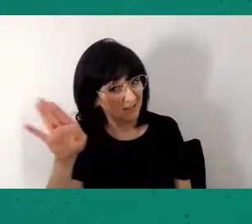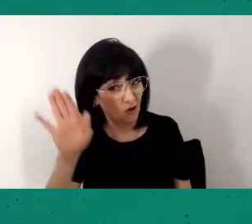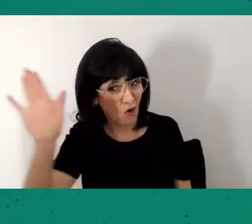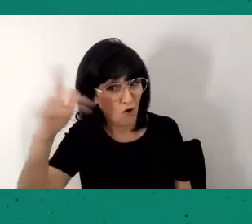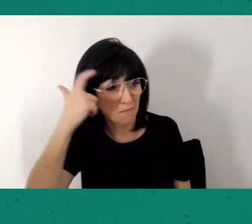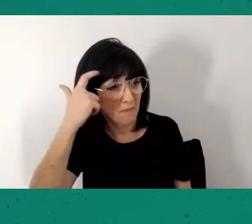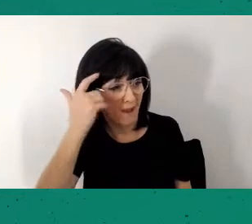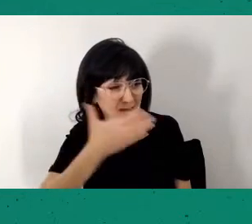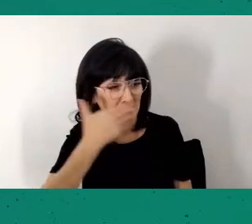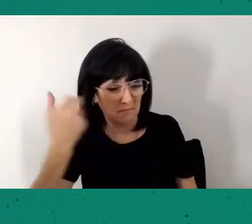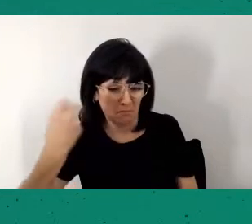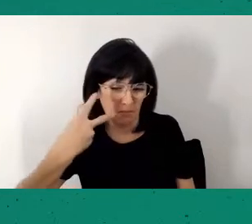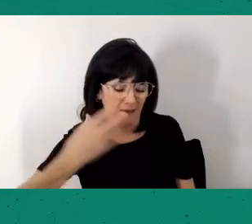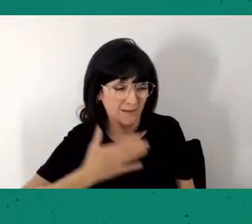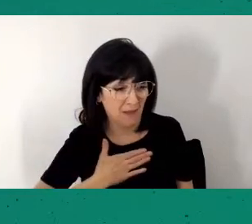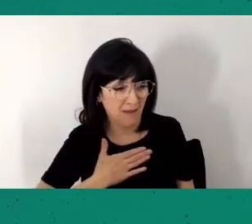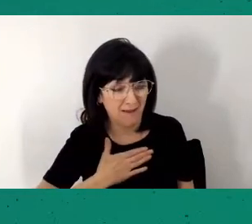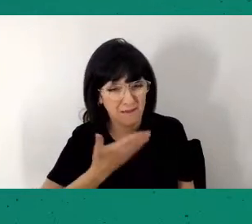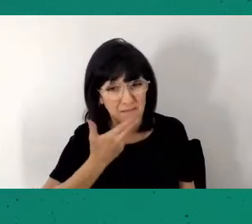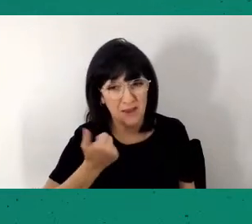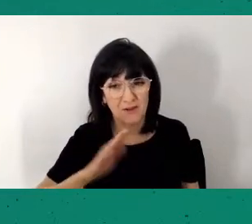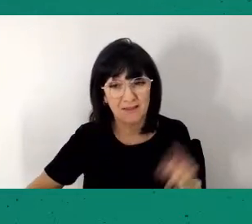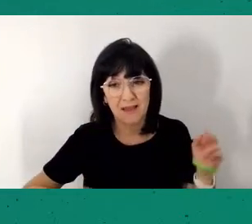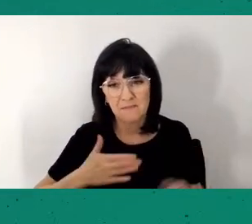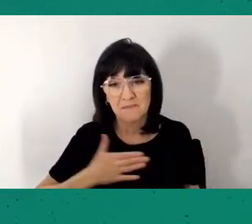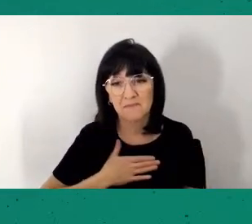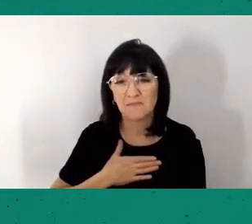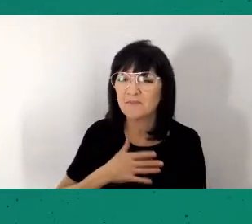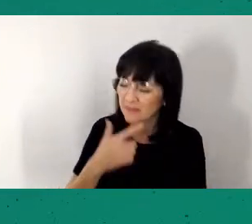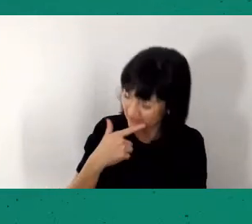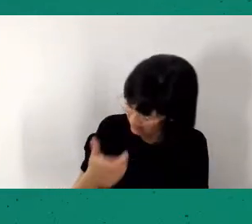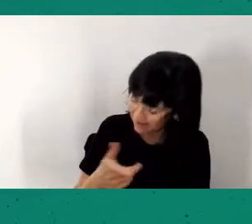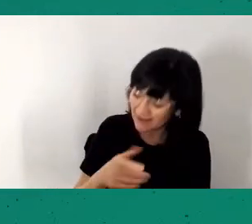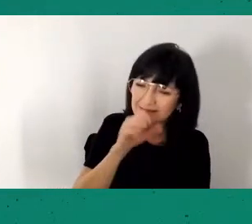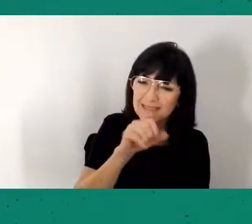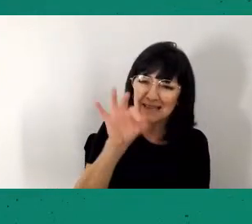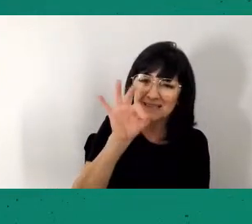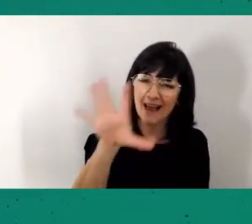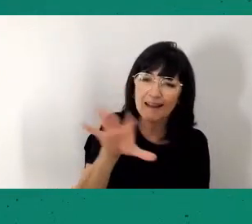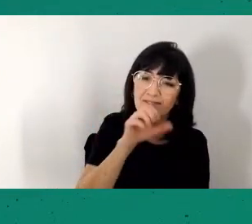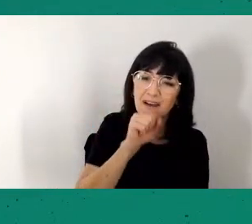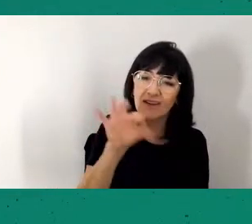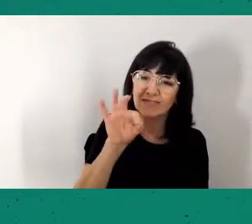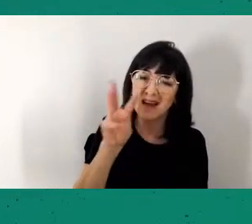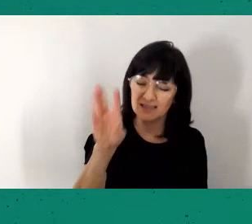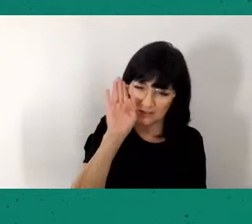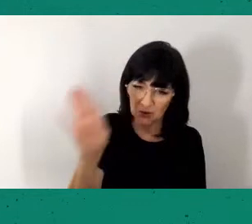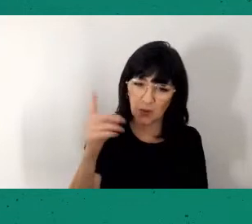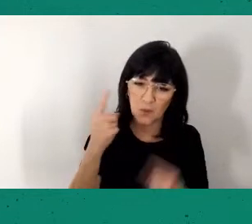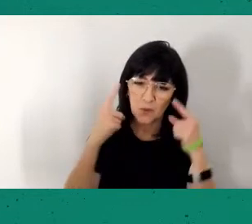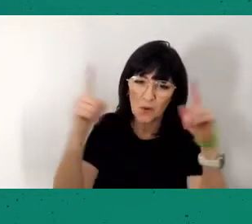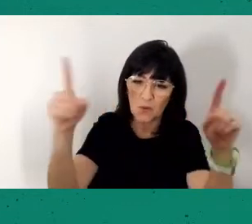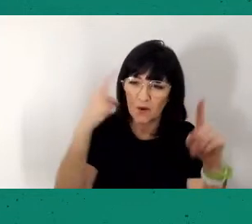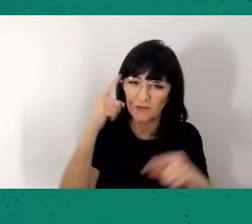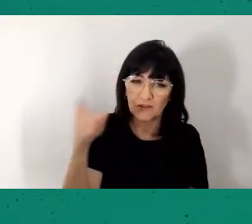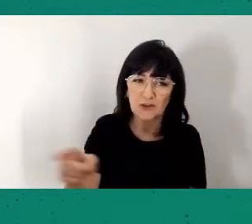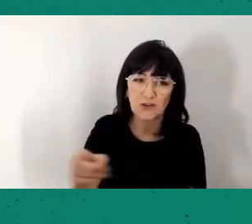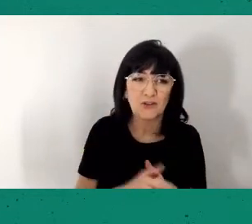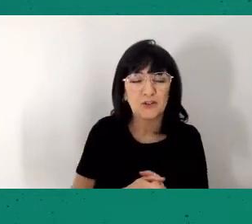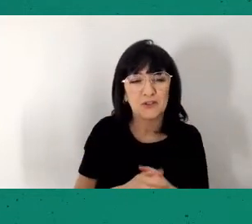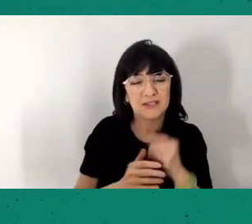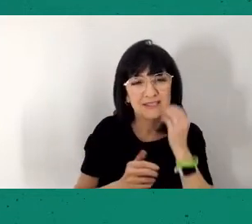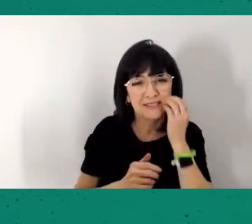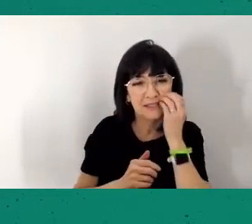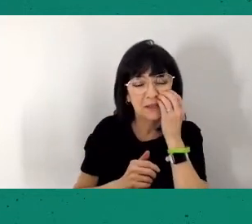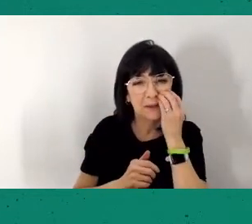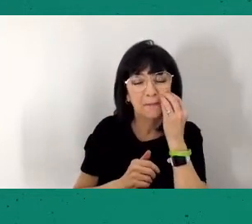use it, and you can work at 95, 96, it'll work for you. I would like Dr. Hollingsworth to